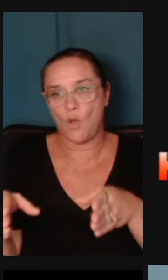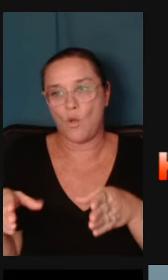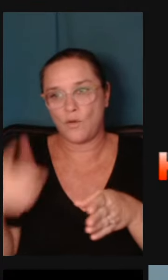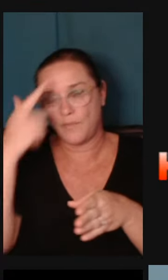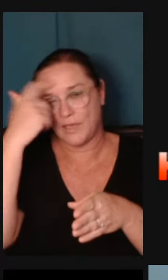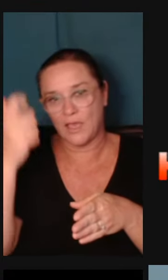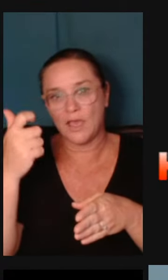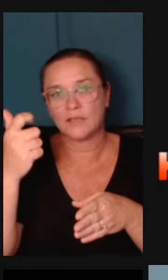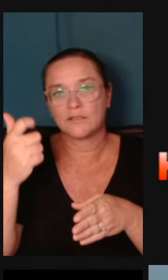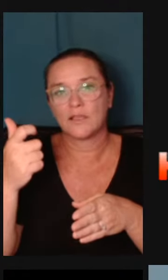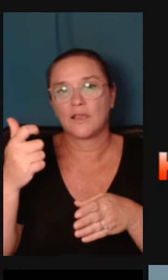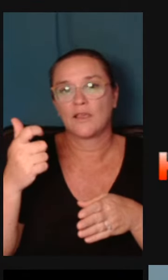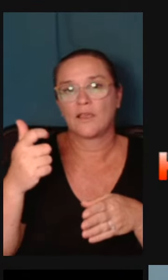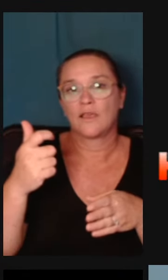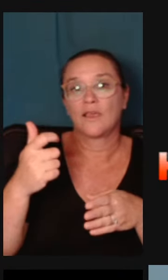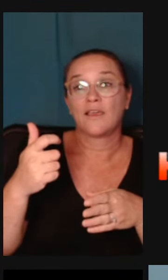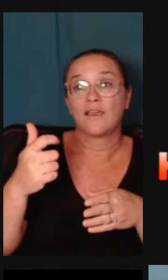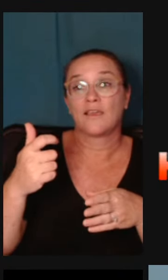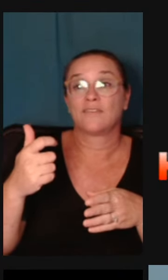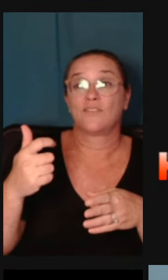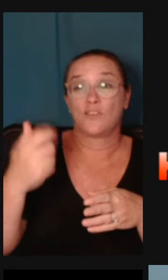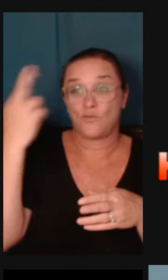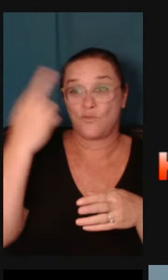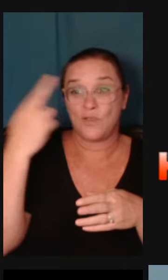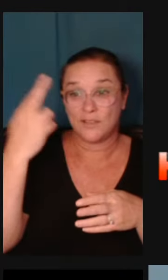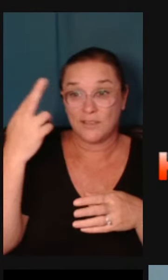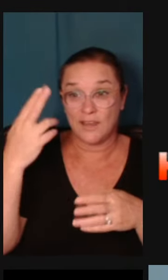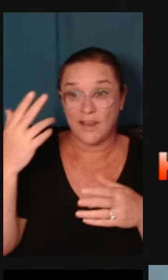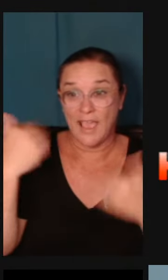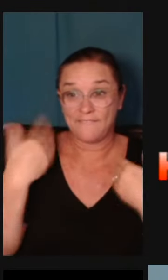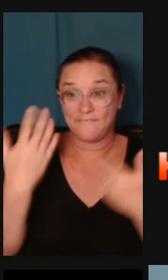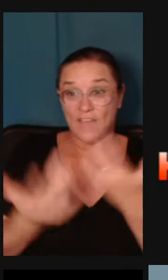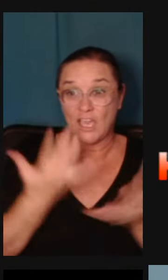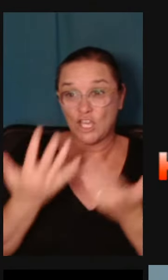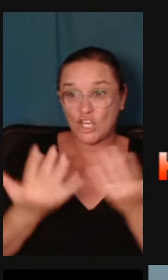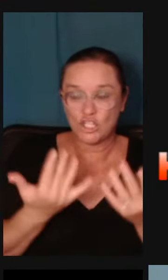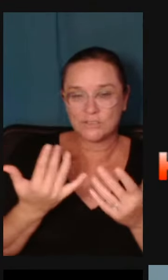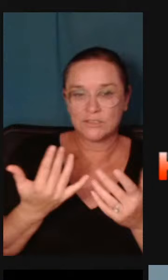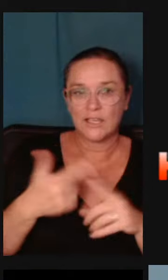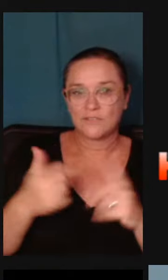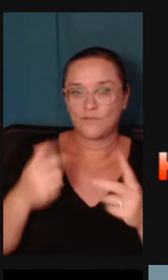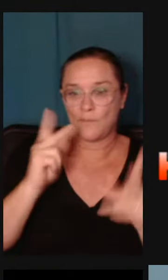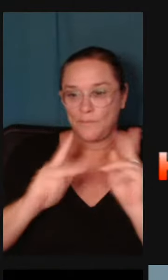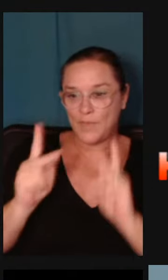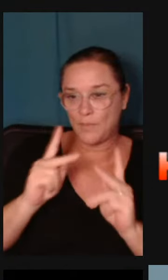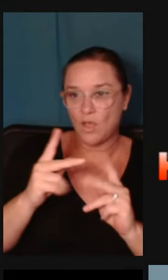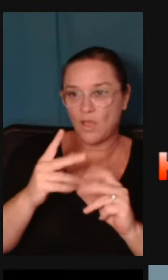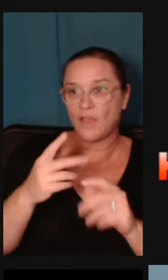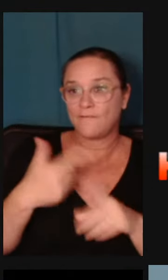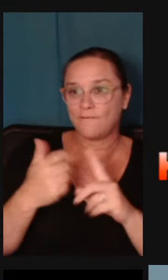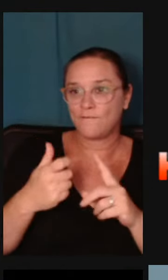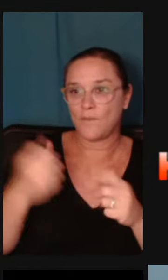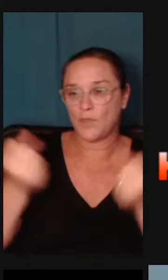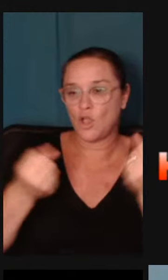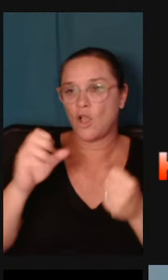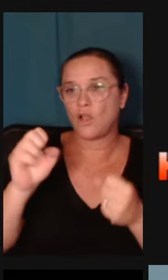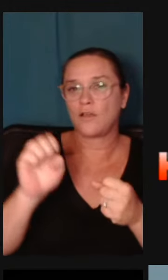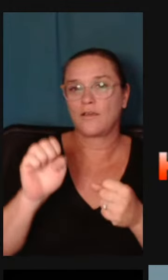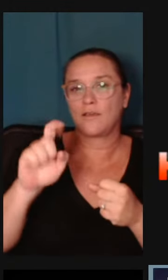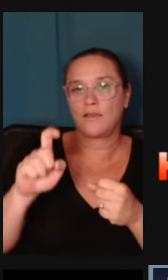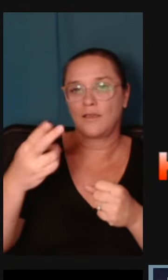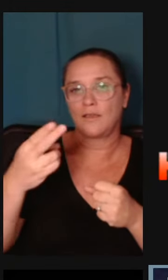main source to fires here are people, and car exhausts starting fires is a real thing.